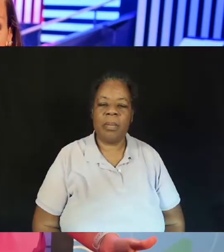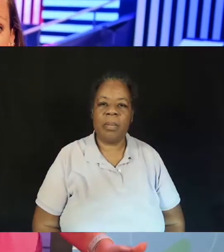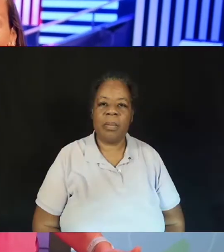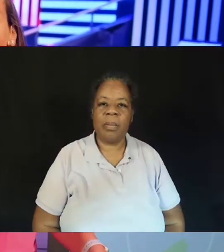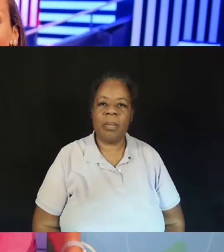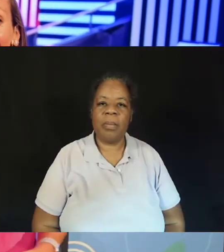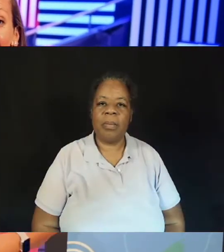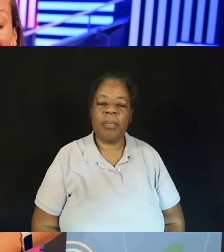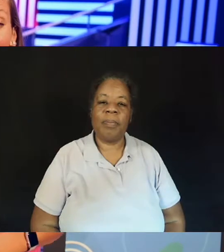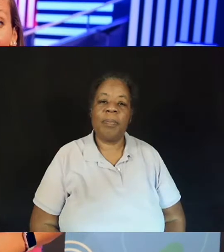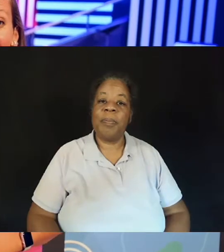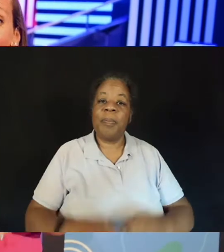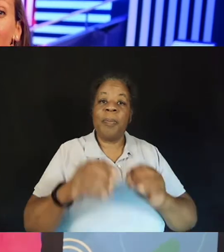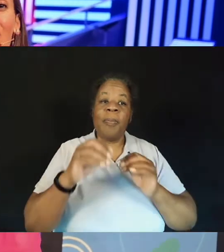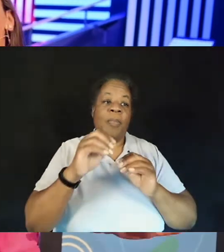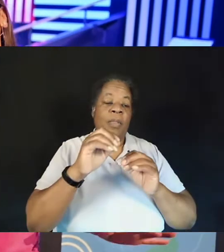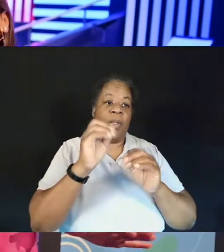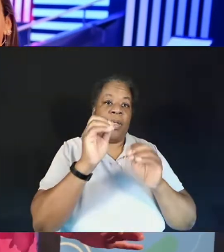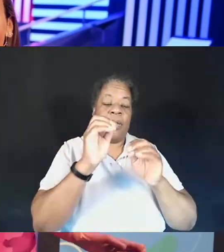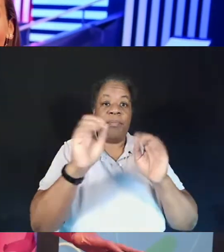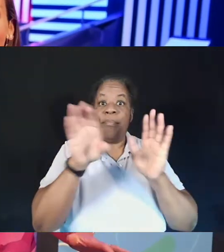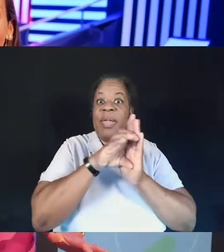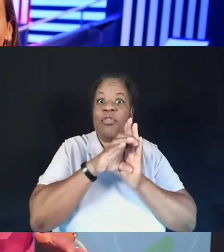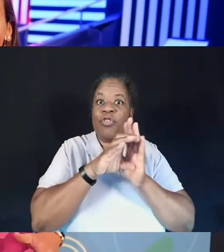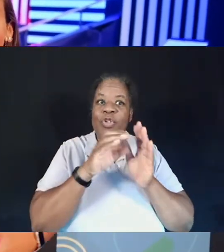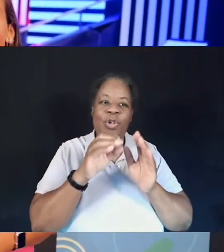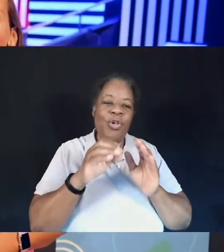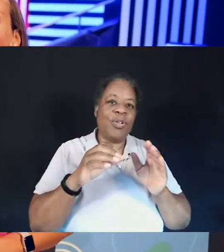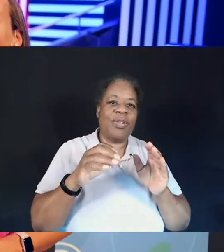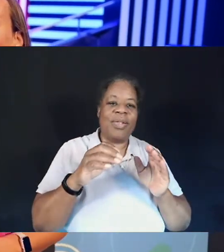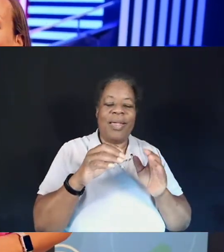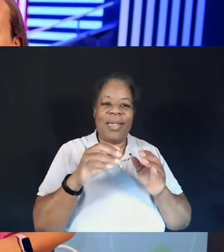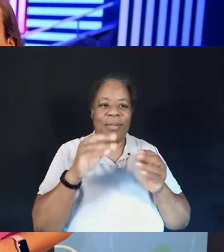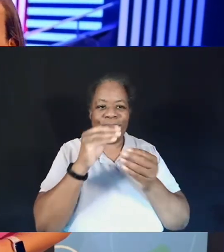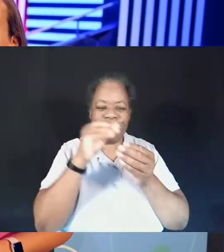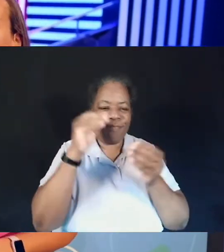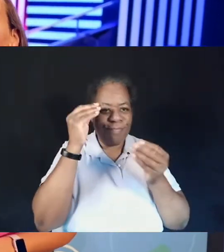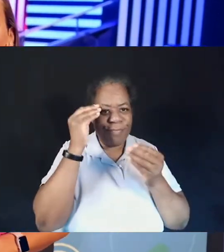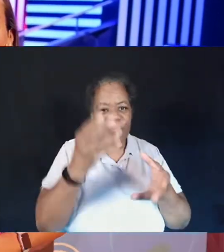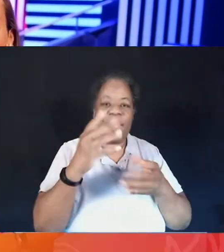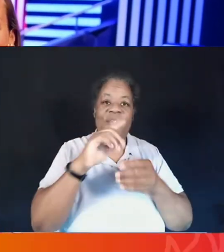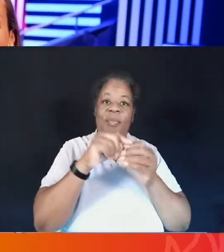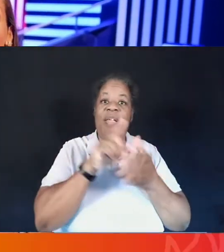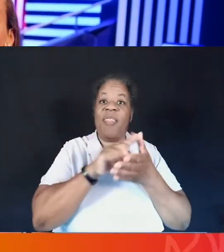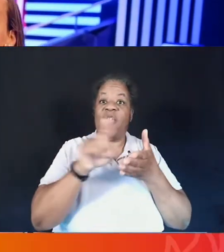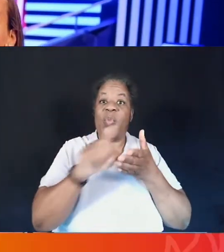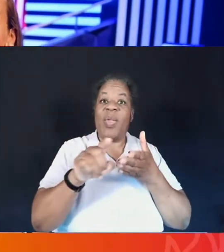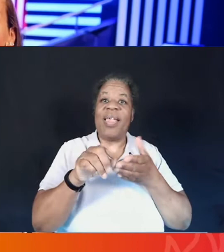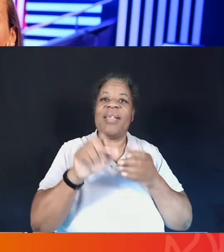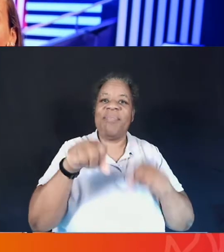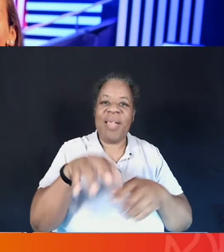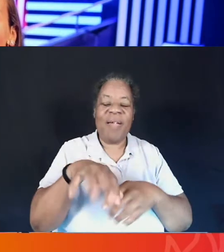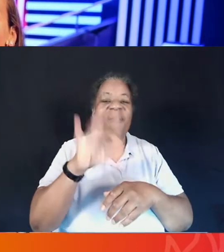Find pictures and highlights of this week and all the things that we have going on our Kidstown website. It's